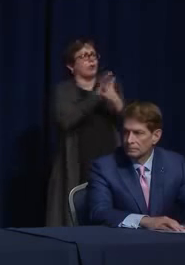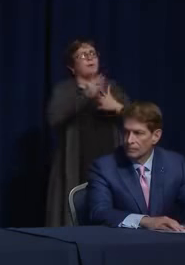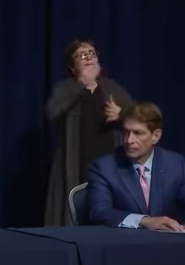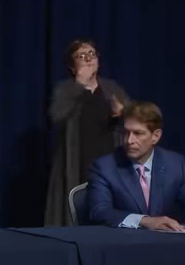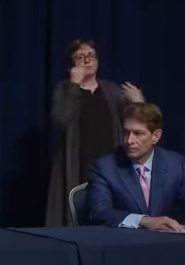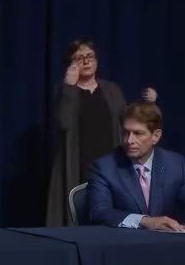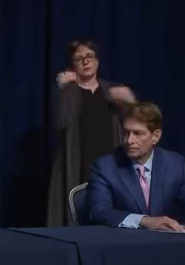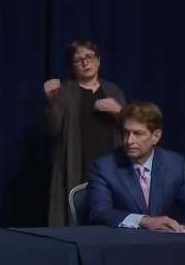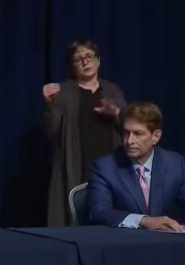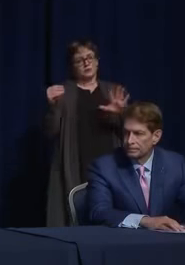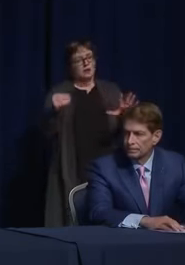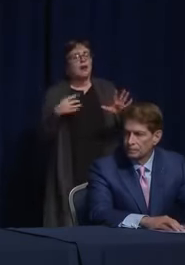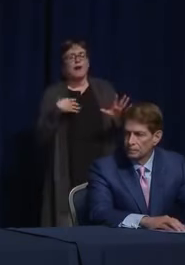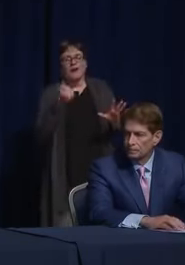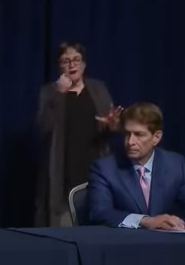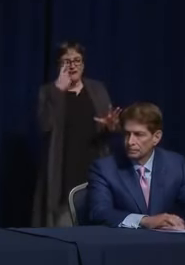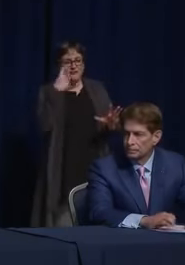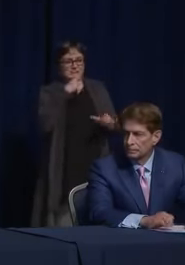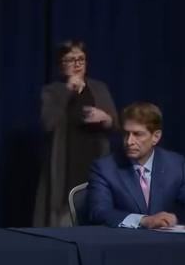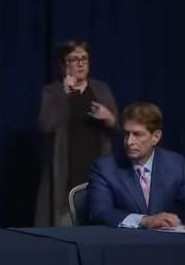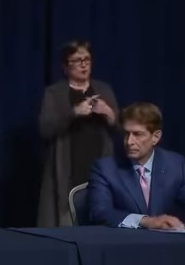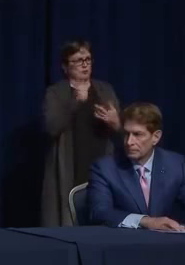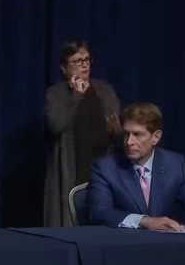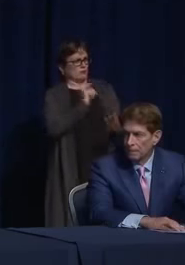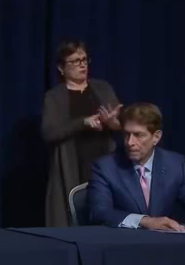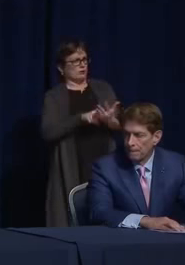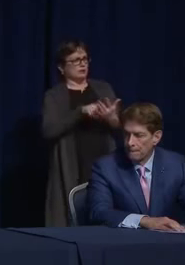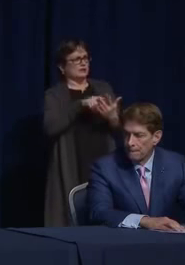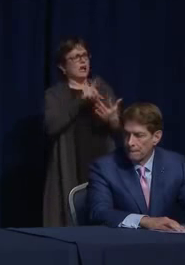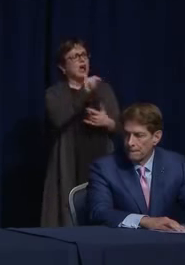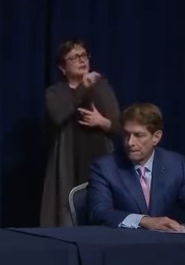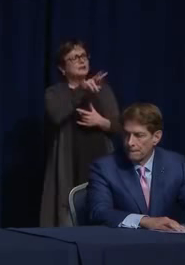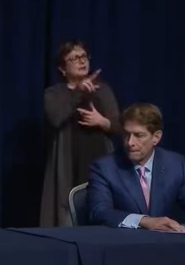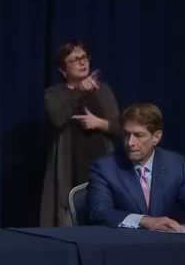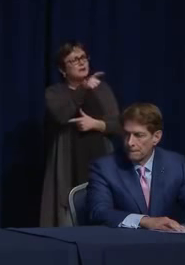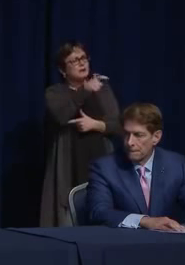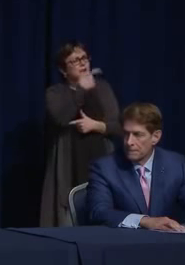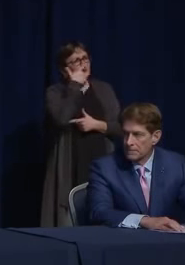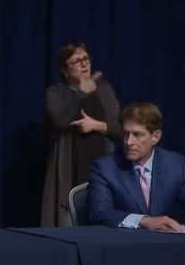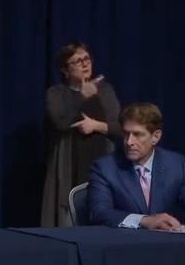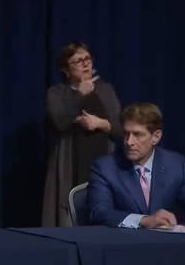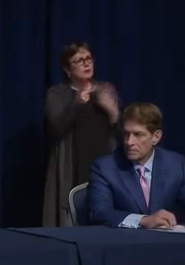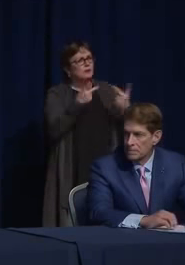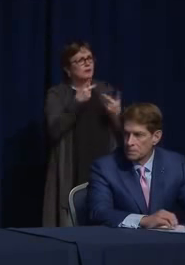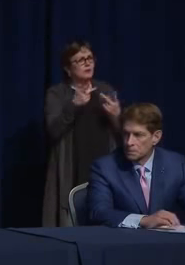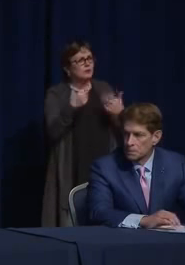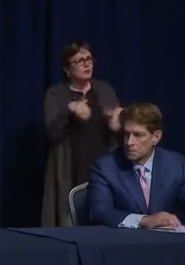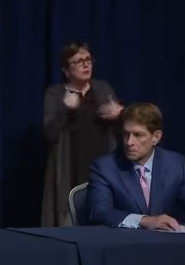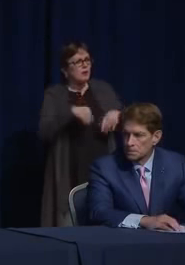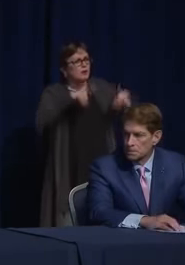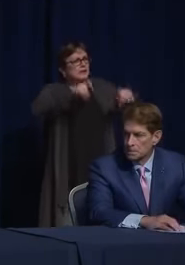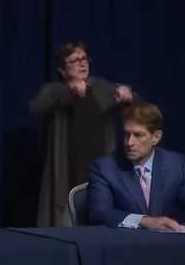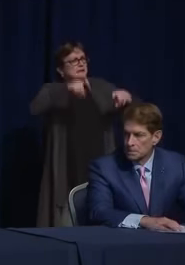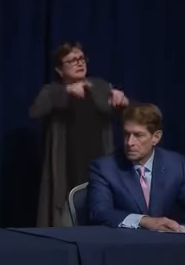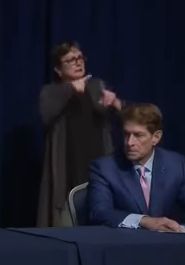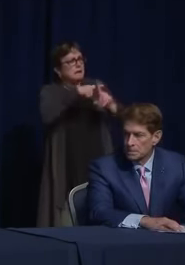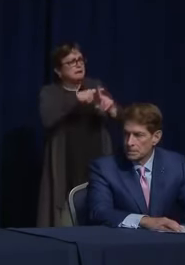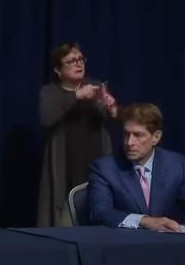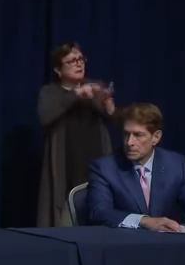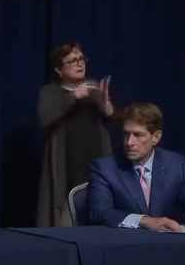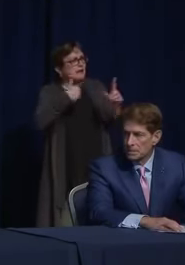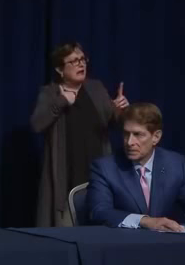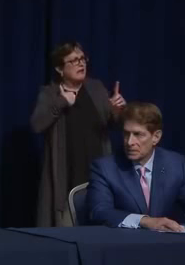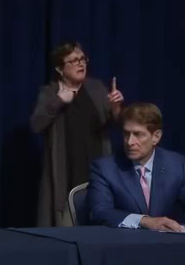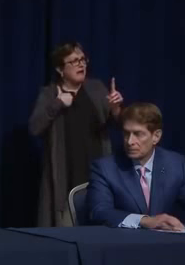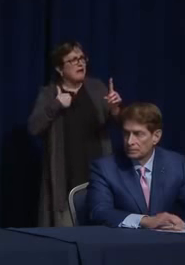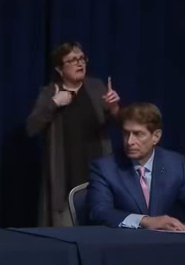understand it. When you see news reports showing emptying shelves, when you look at numbers of folks testing positive, but we are closely